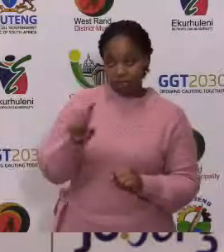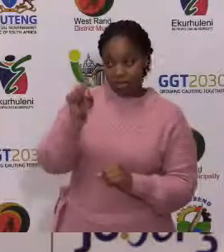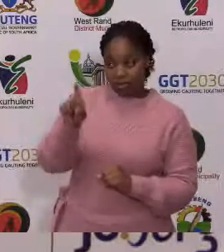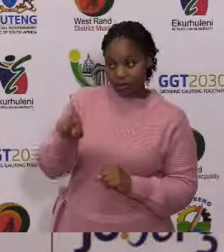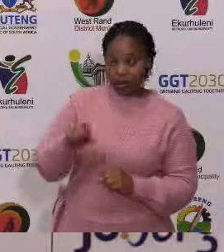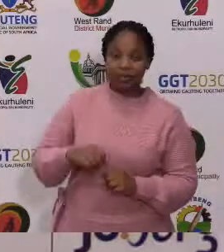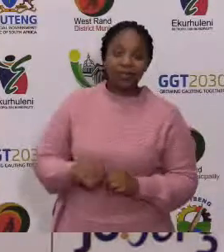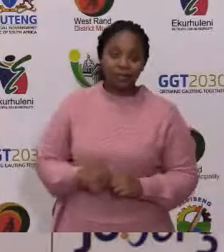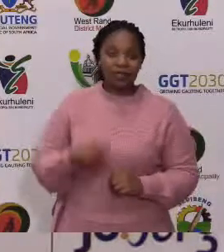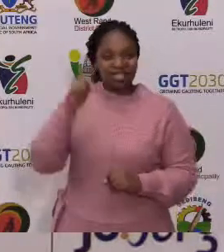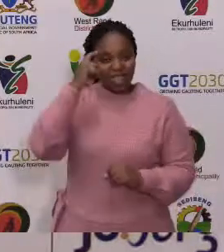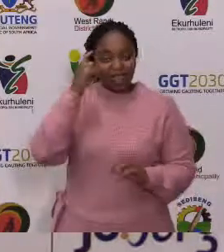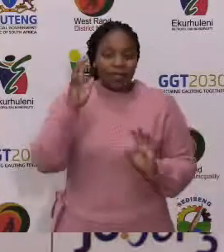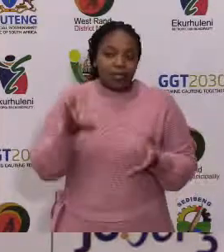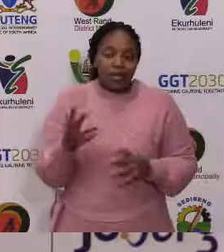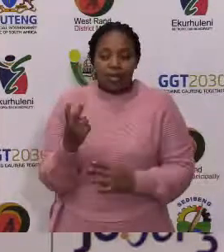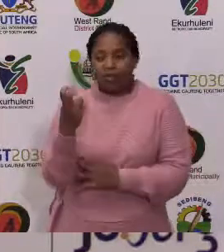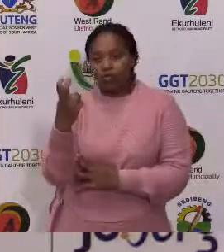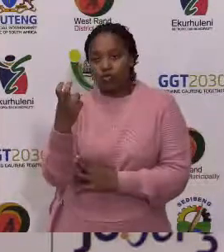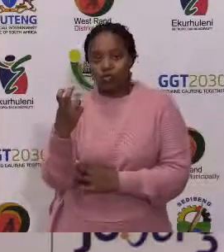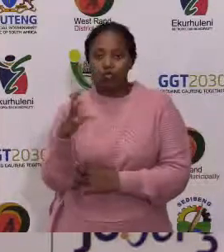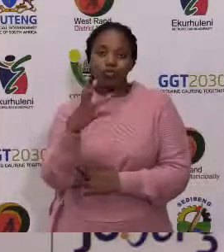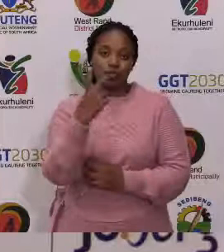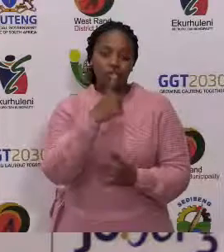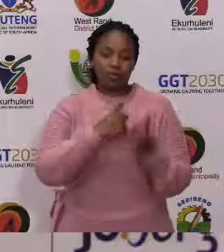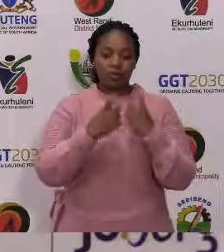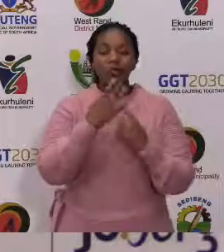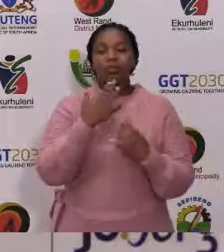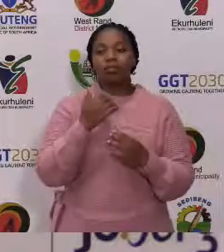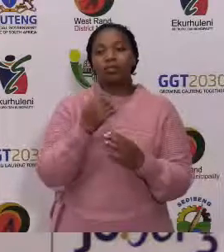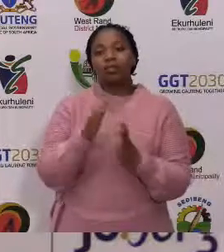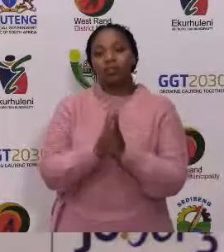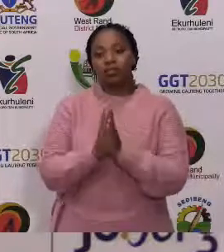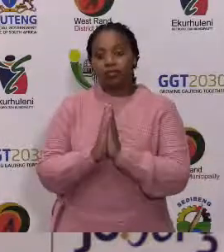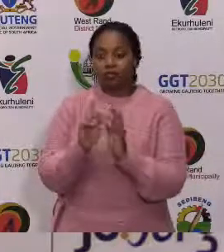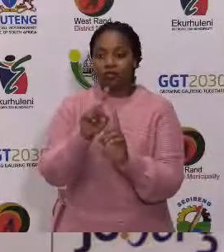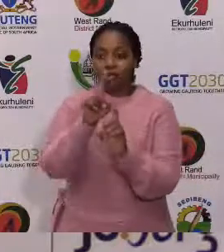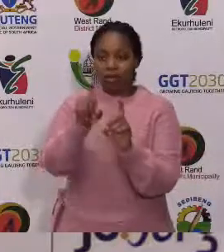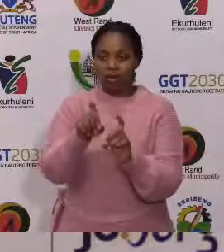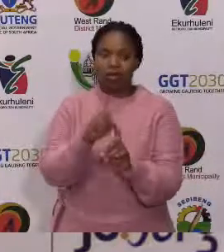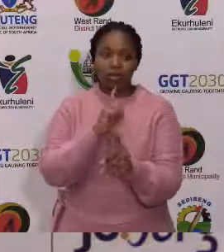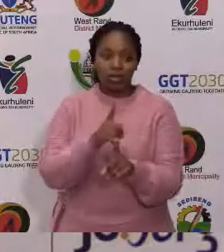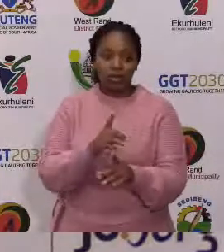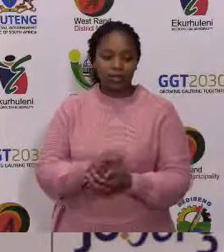I think, yeah, those are the questions we may answer, Premier.